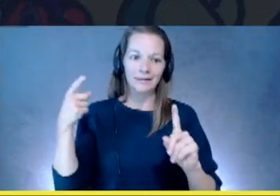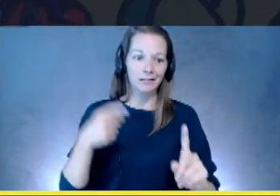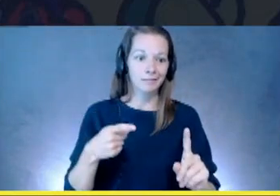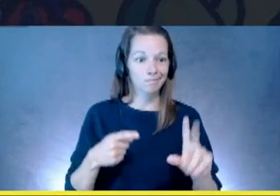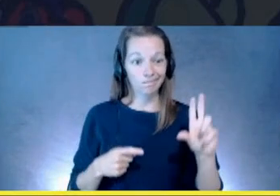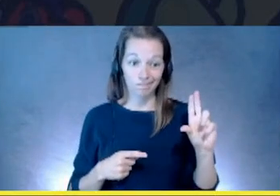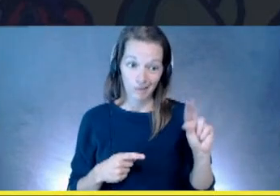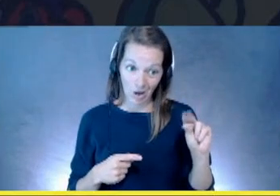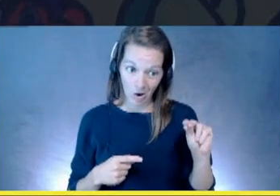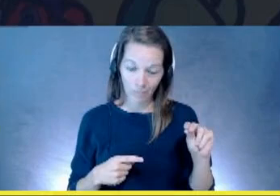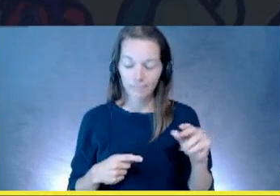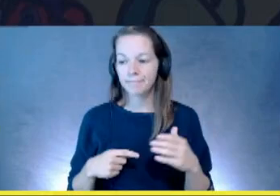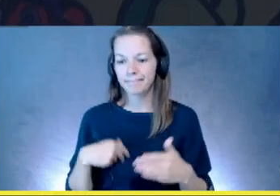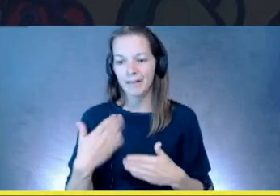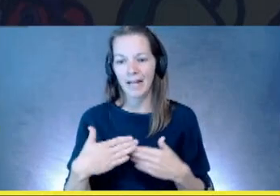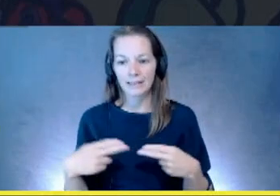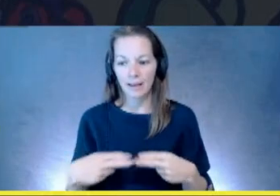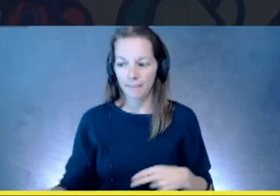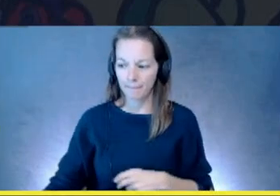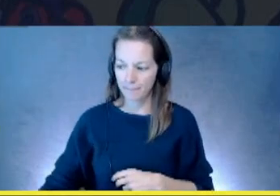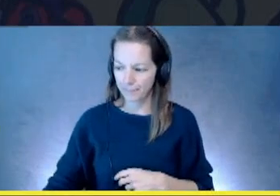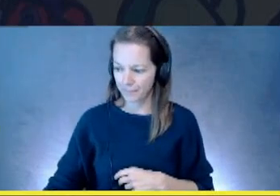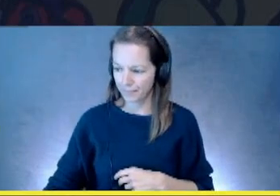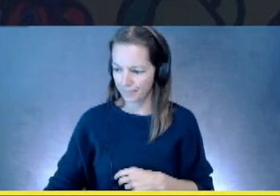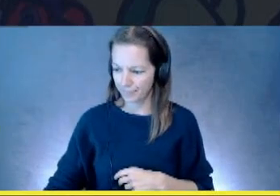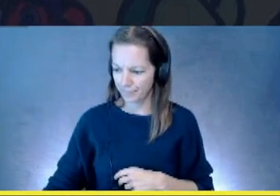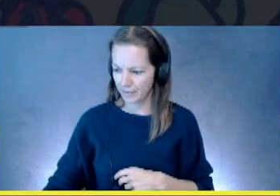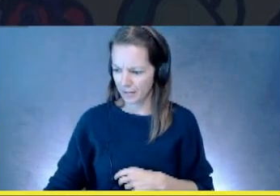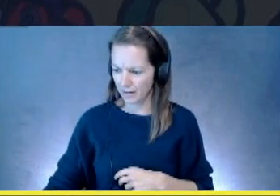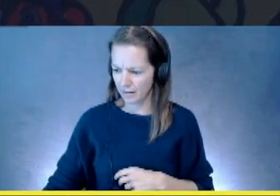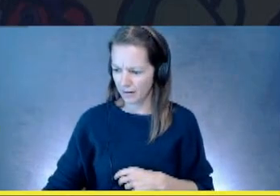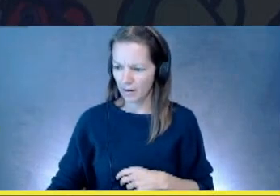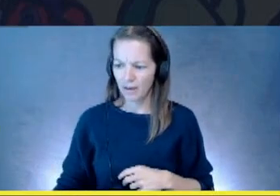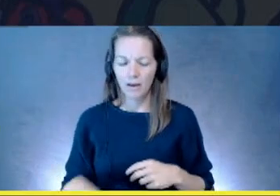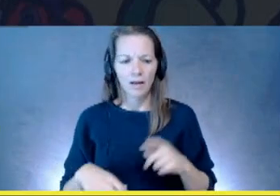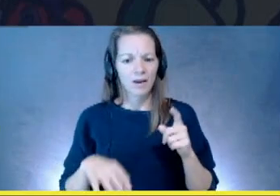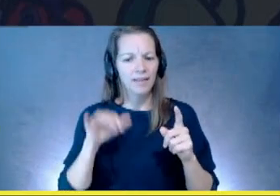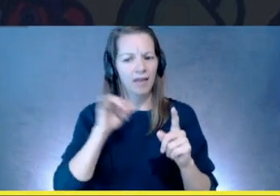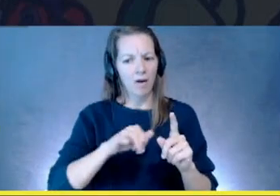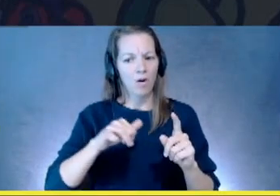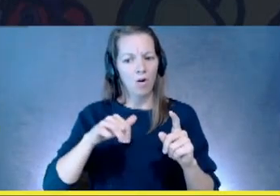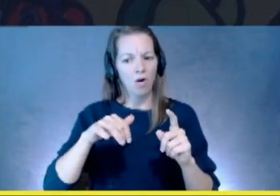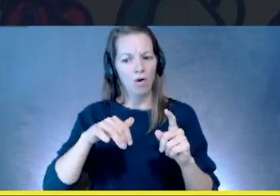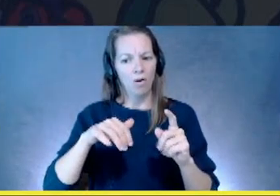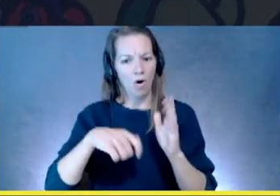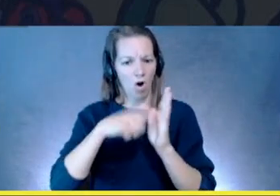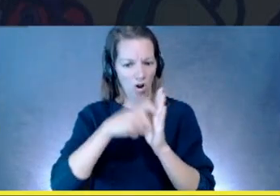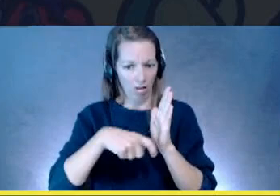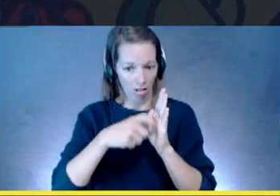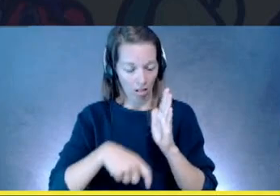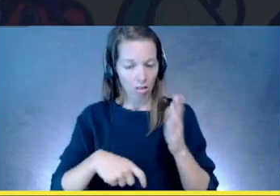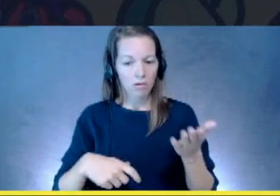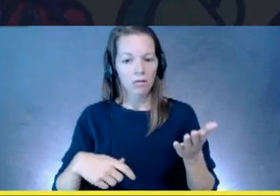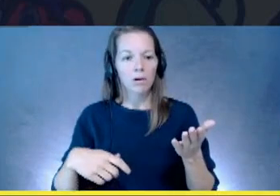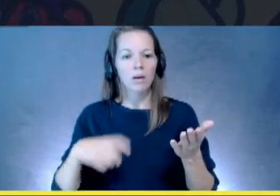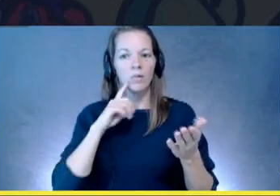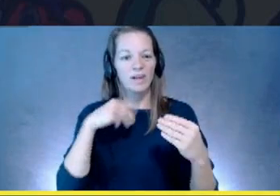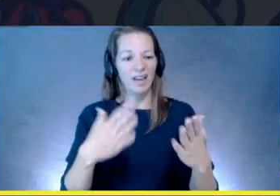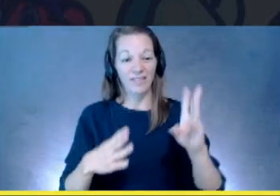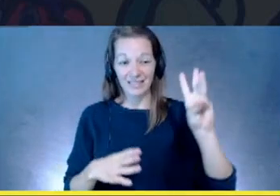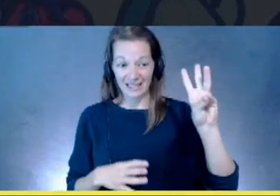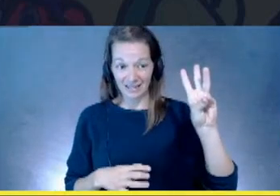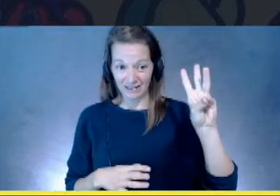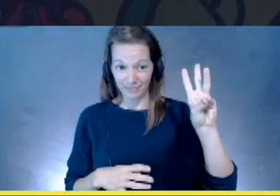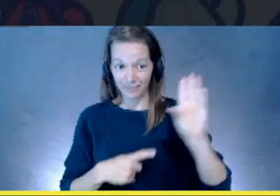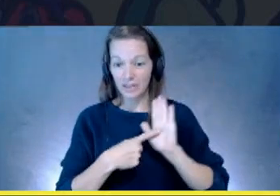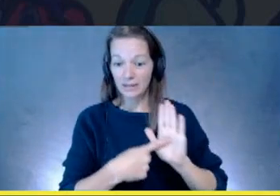next slide. In the overview article, we had the space to give 6 examples of why